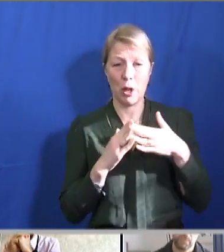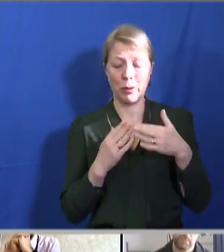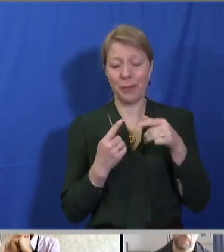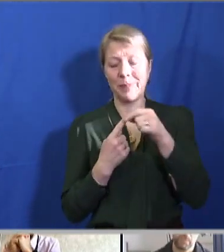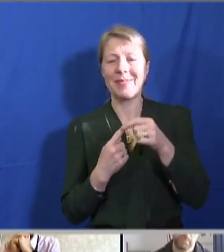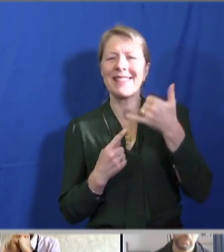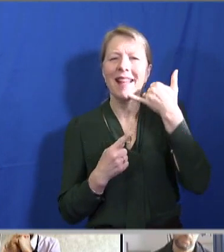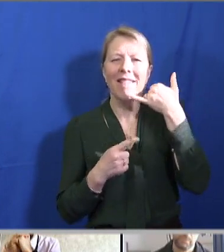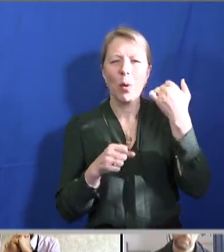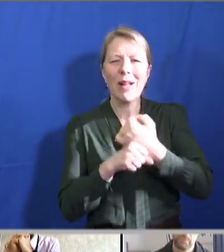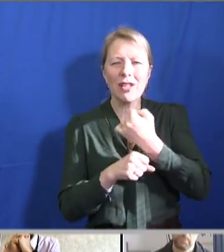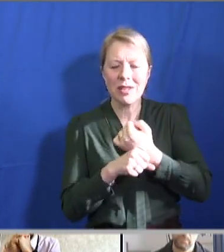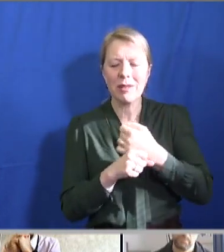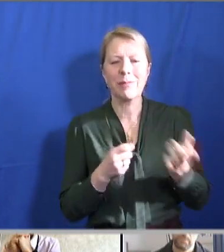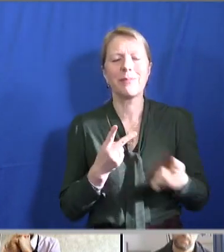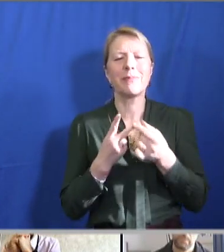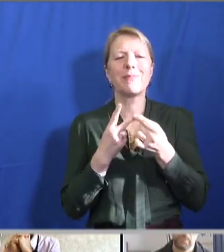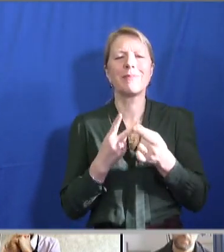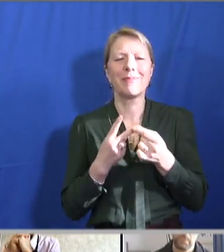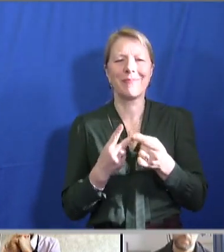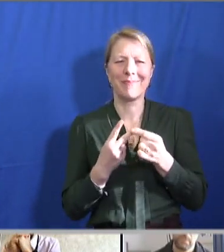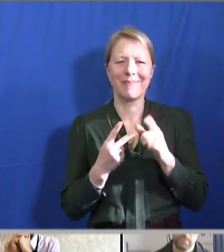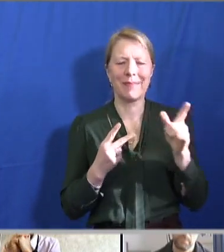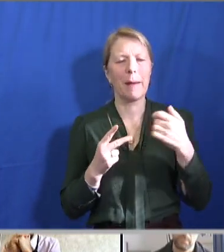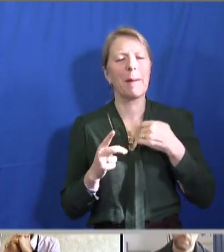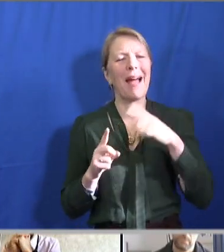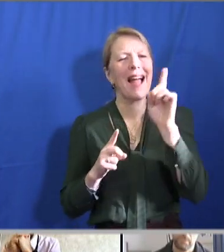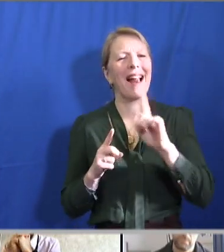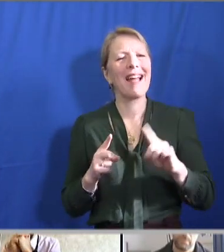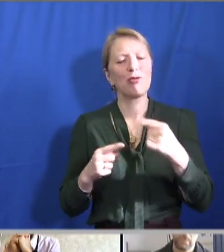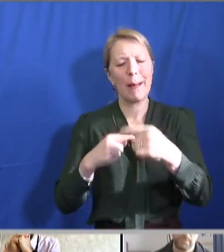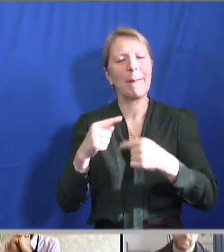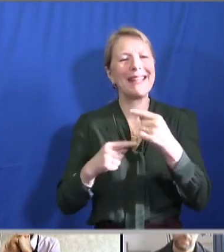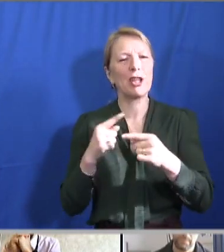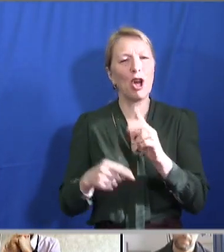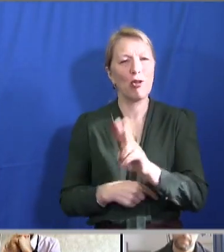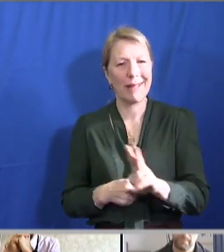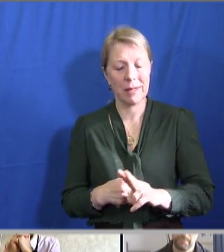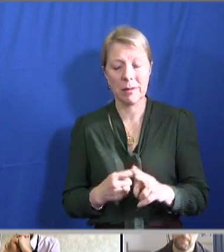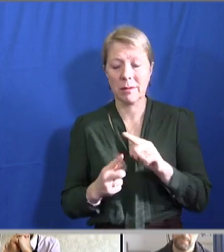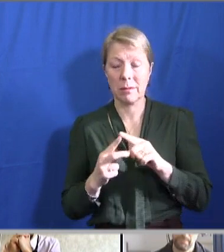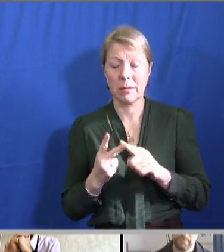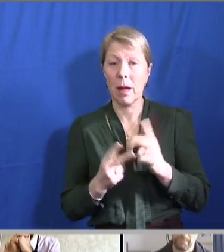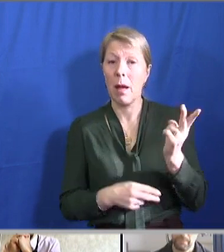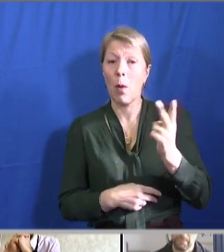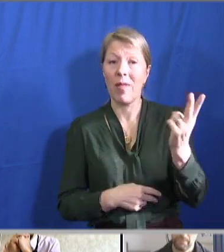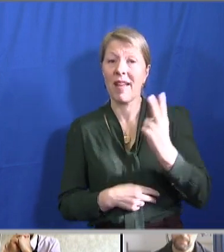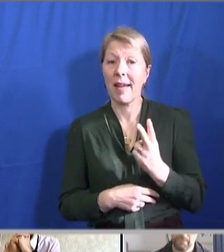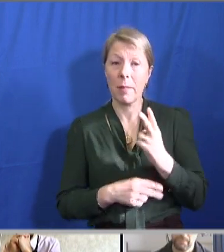other was someone to read my electric meter. Neither were wearing masks, face